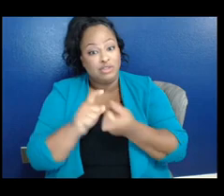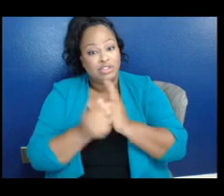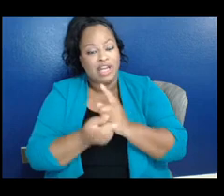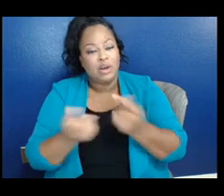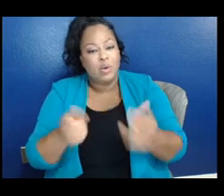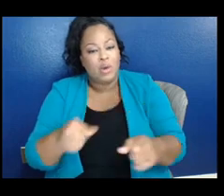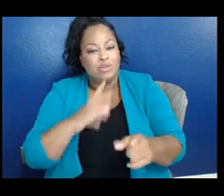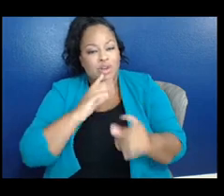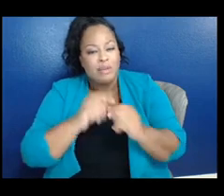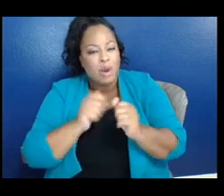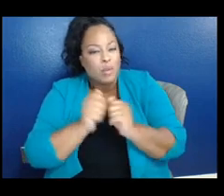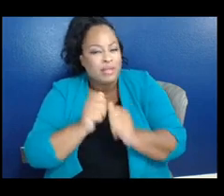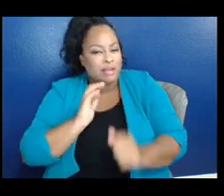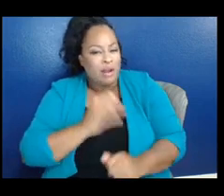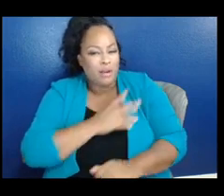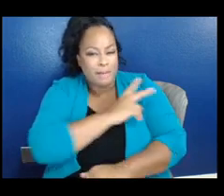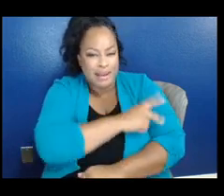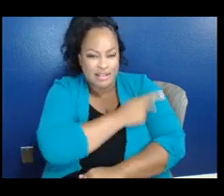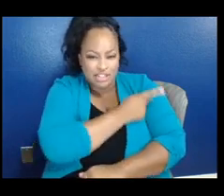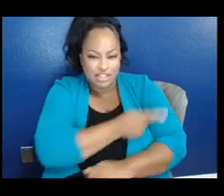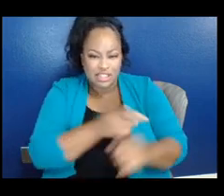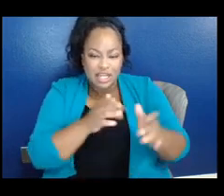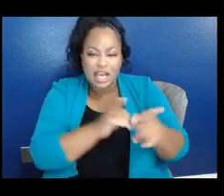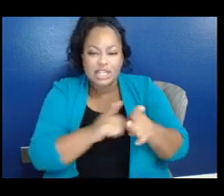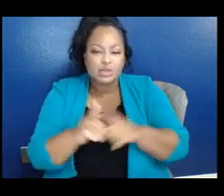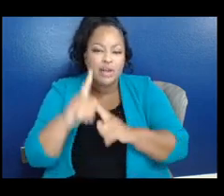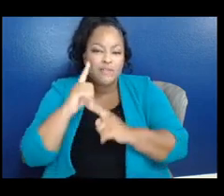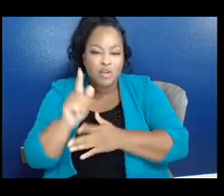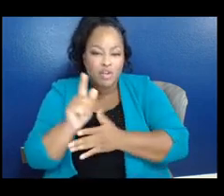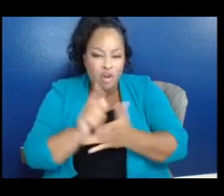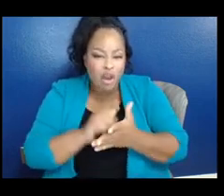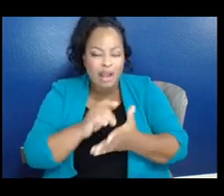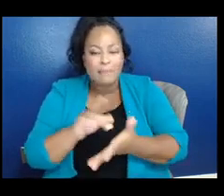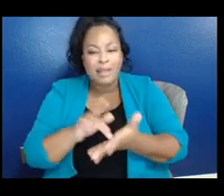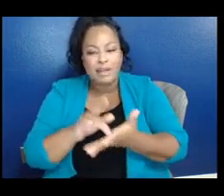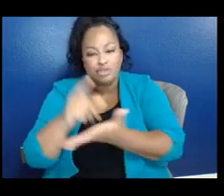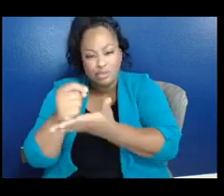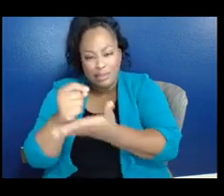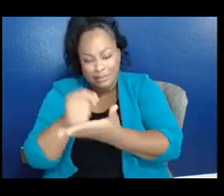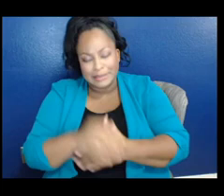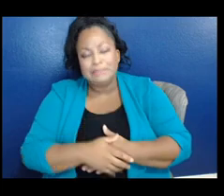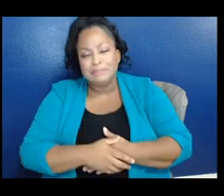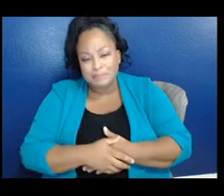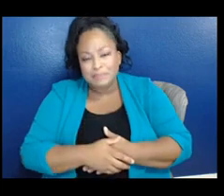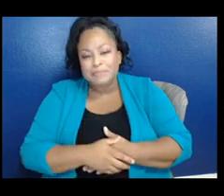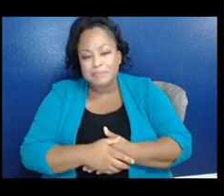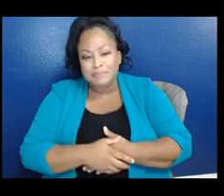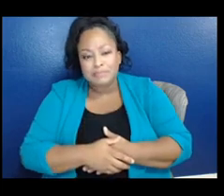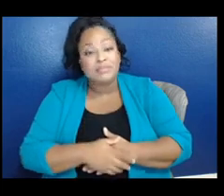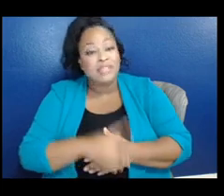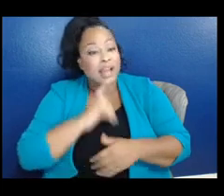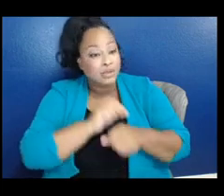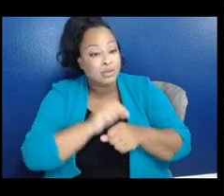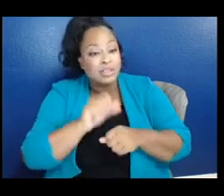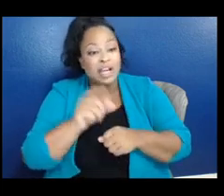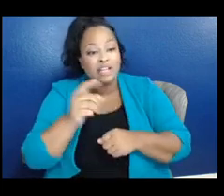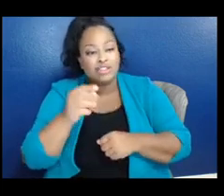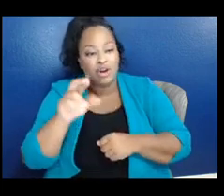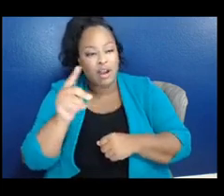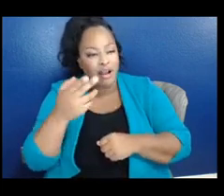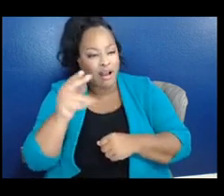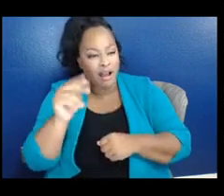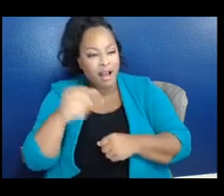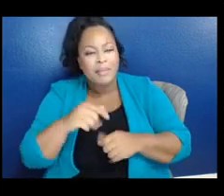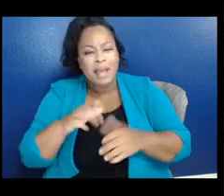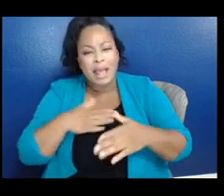about this with our patients and as well as for legislation and medical treatments. Absolutely, Dr. Khan.